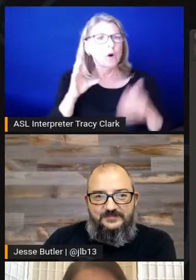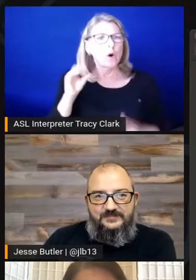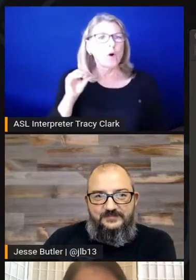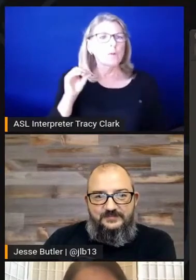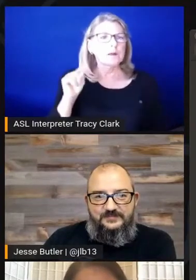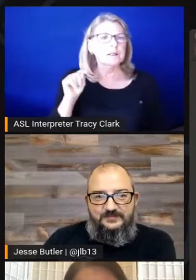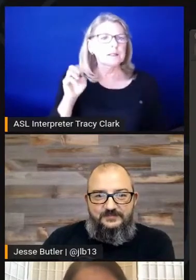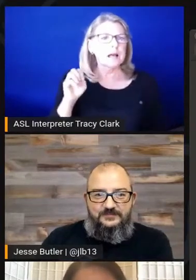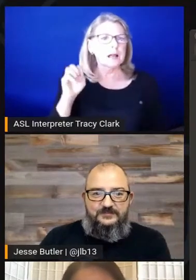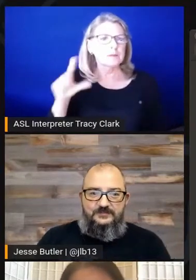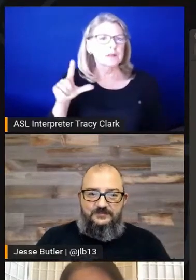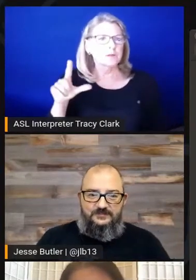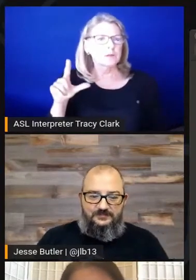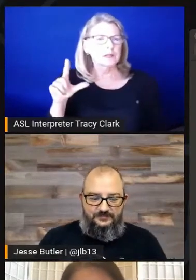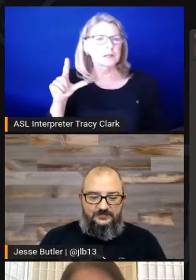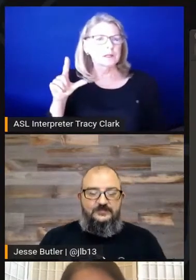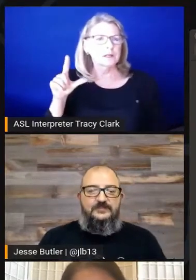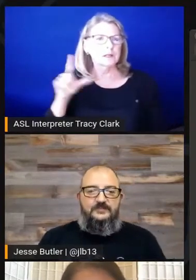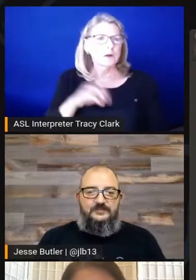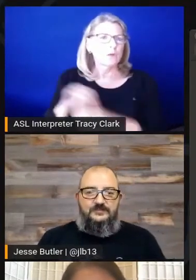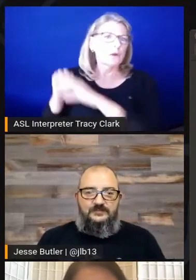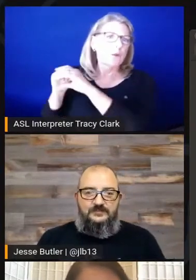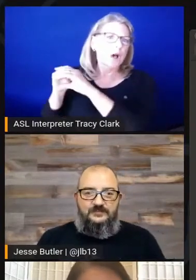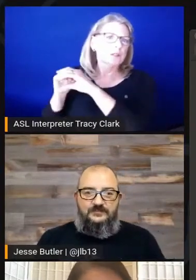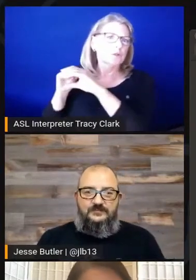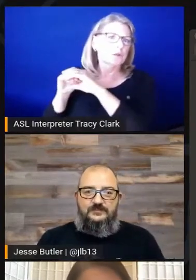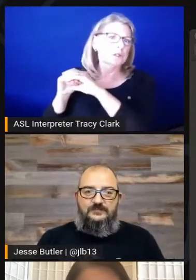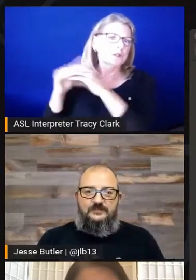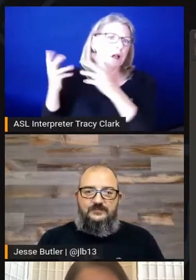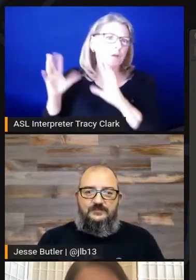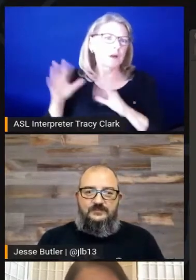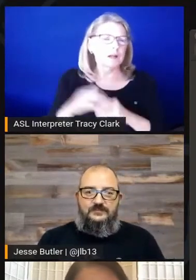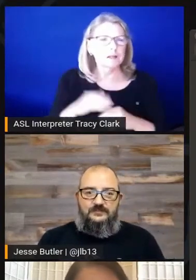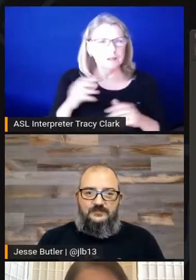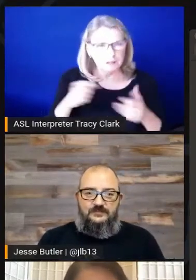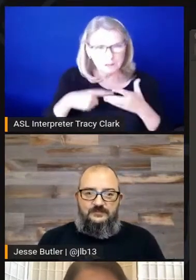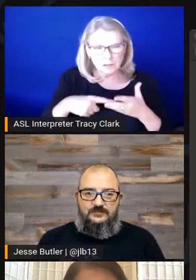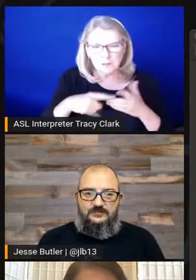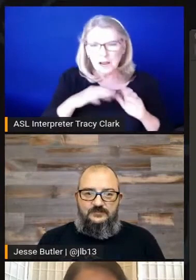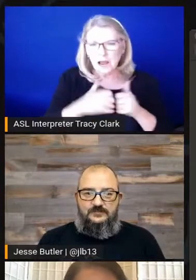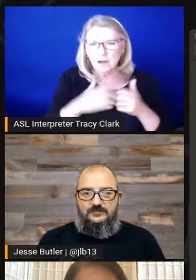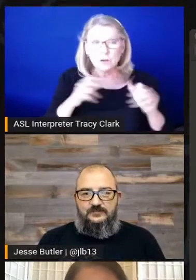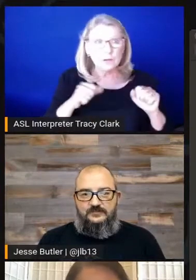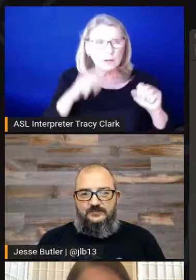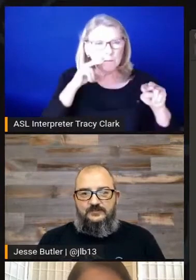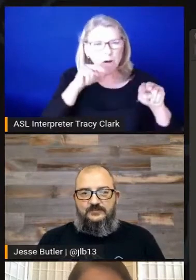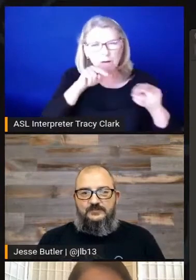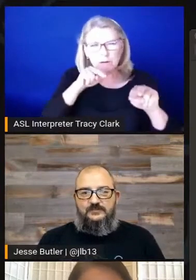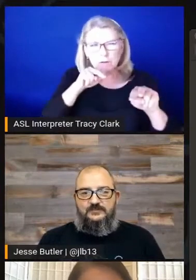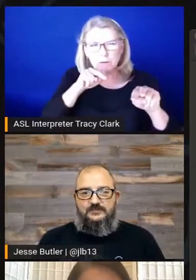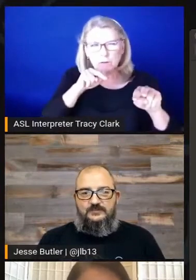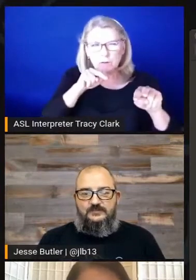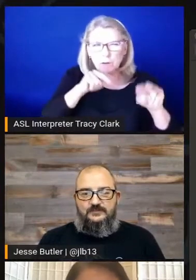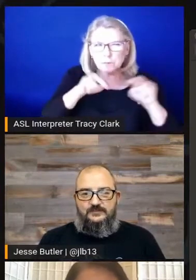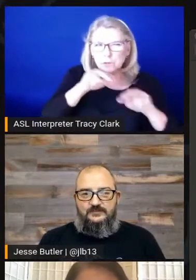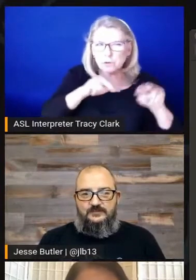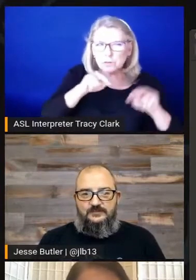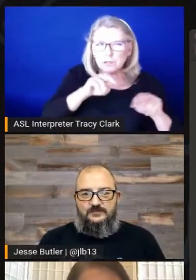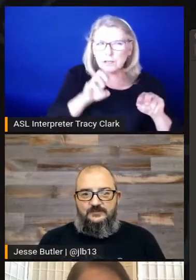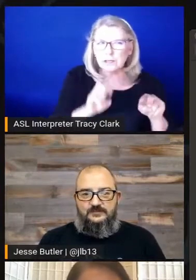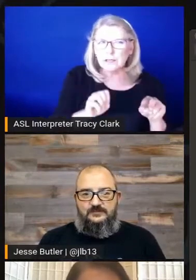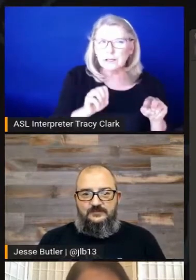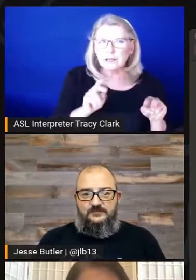repositories already. We are going to talk about, how you can monitor and observe your EKS infrastructure